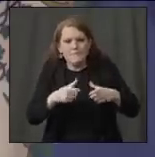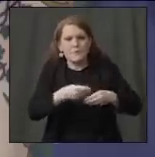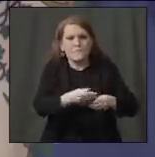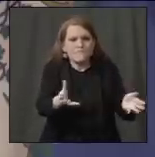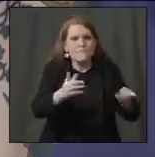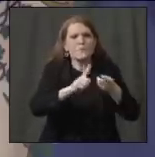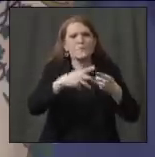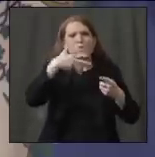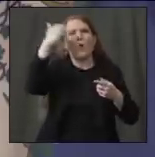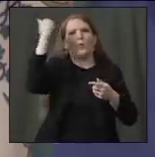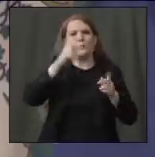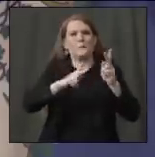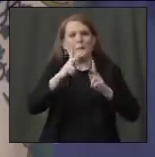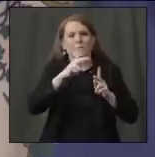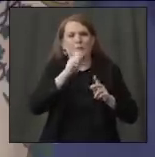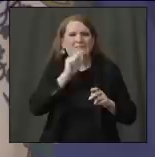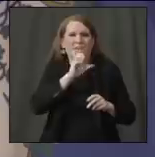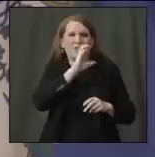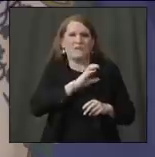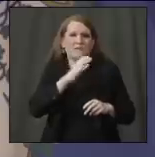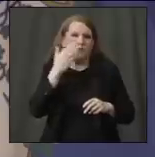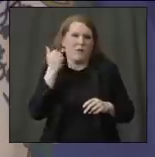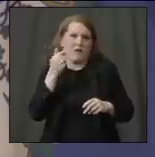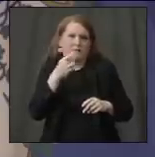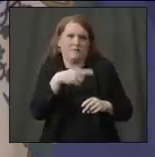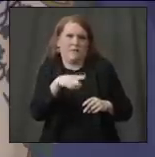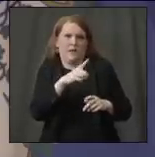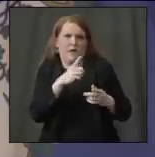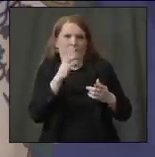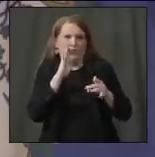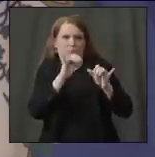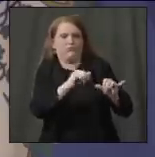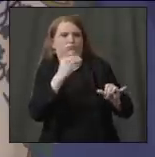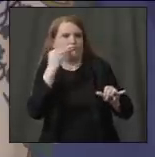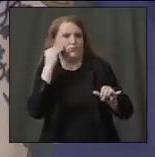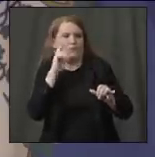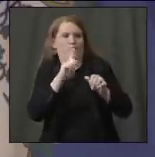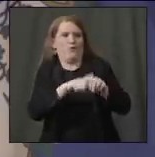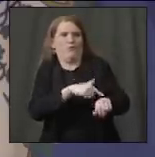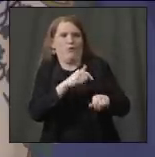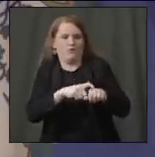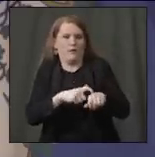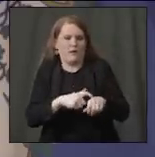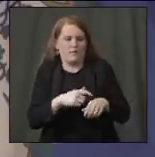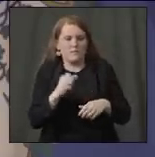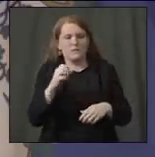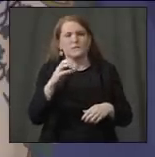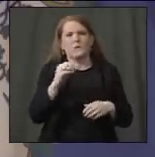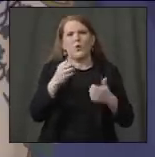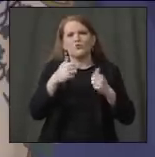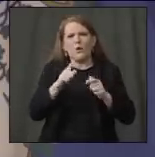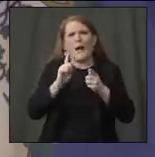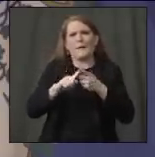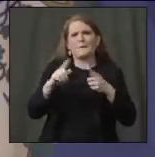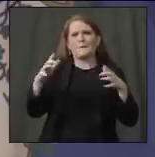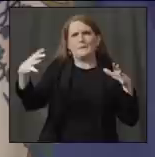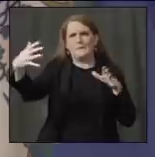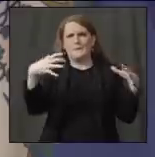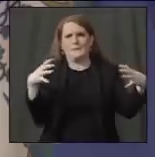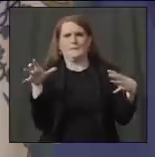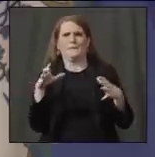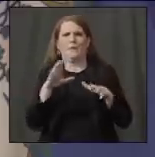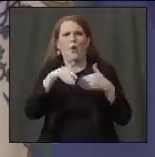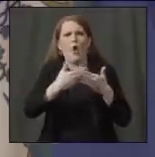for a while, at least not be able to do it as safely as we'd want. So, Brian, what are your thoughts about how we can shore up our